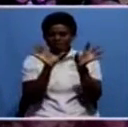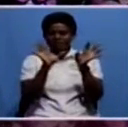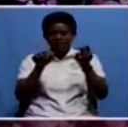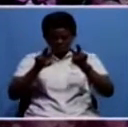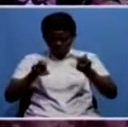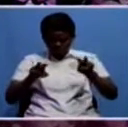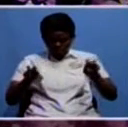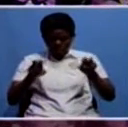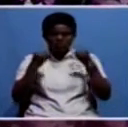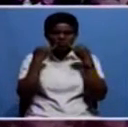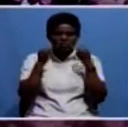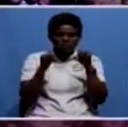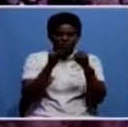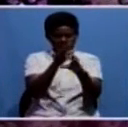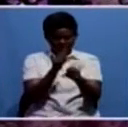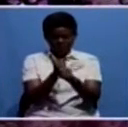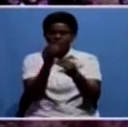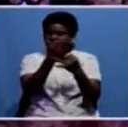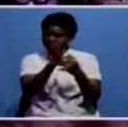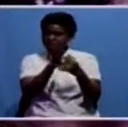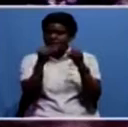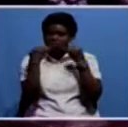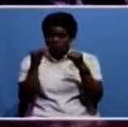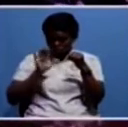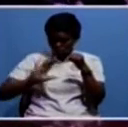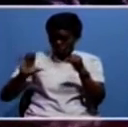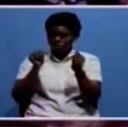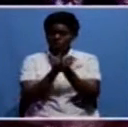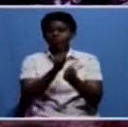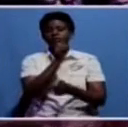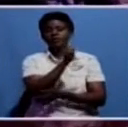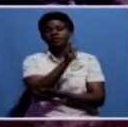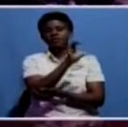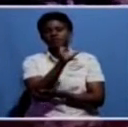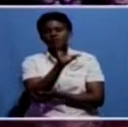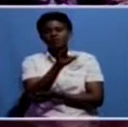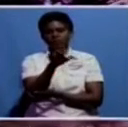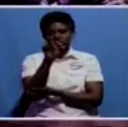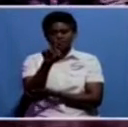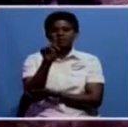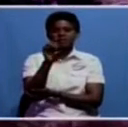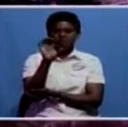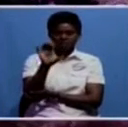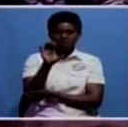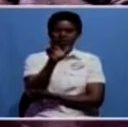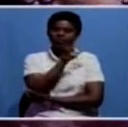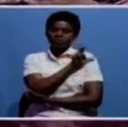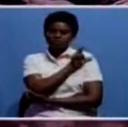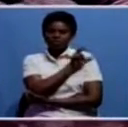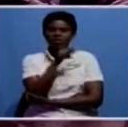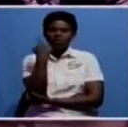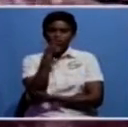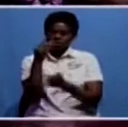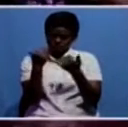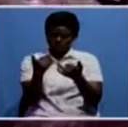investigate information they get, and then share that information with the anti-corruption, with the drug enforcement, with the police, who will then